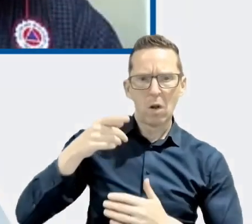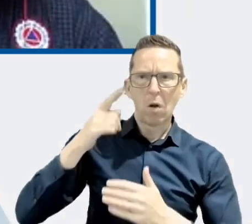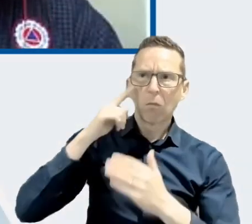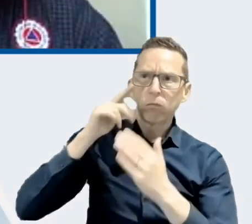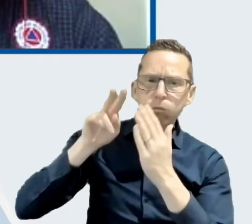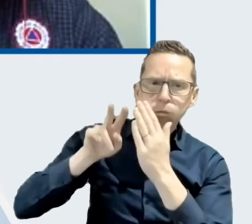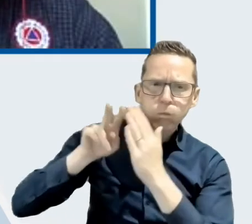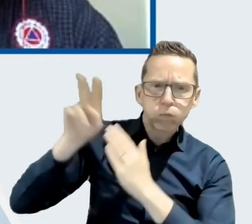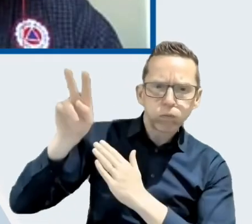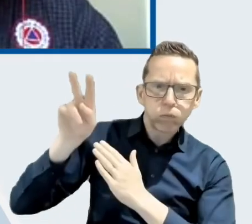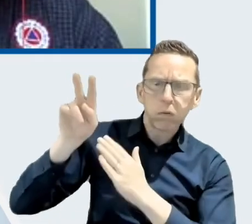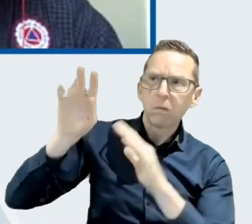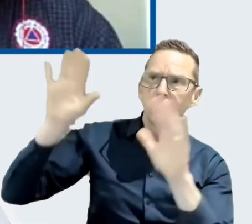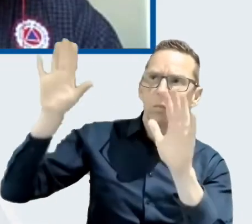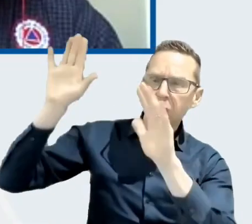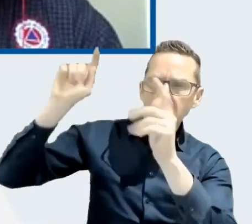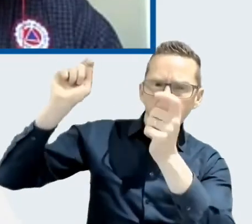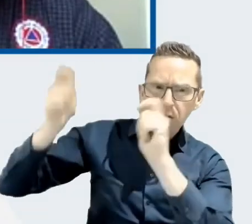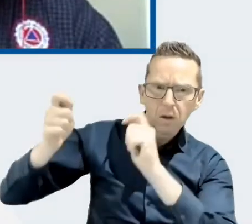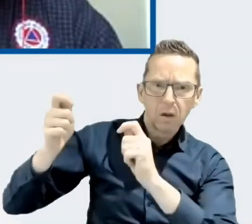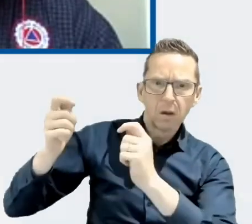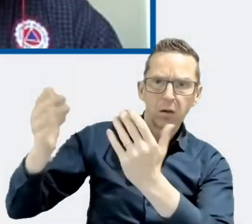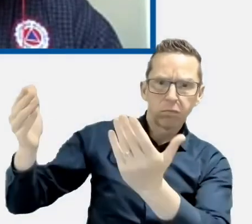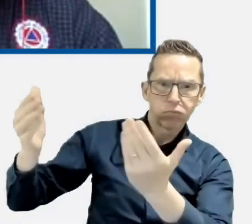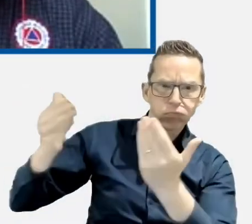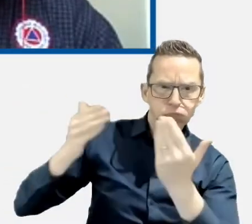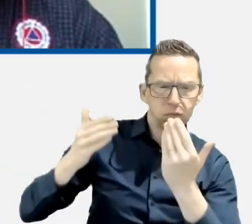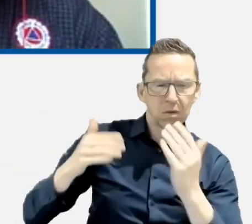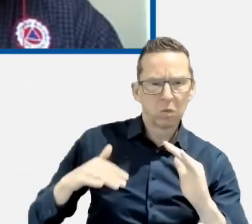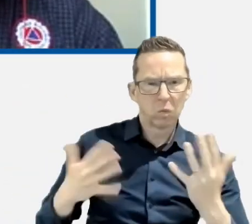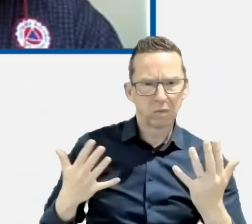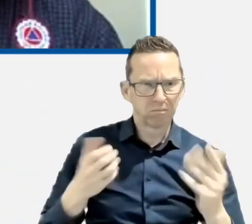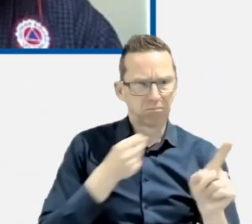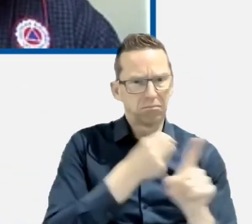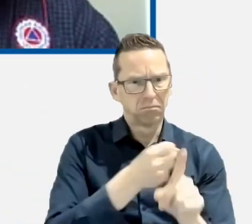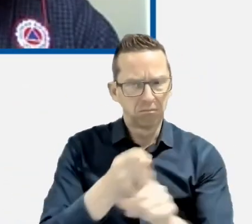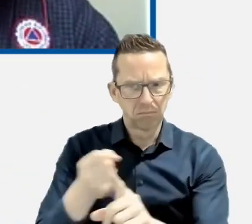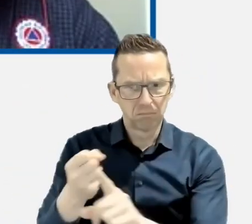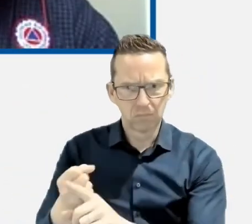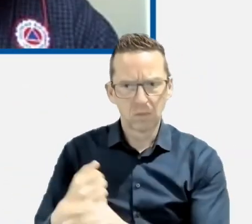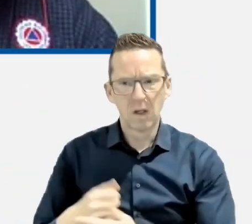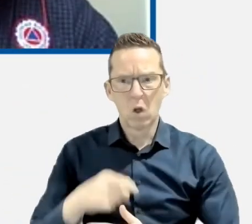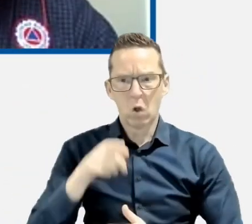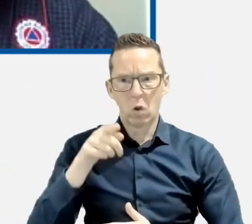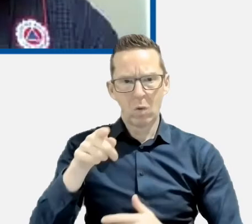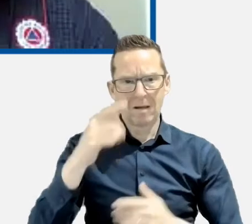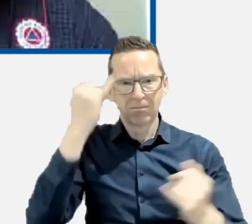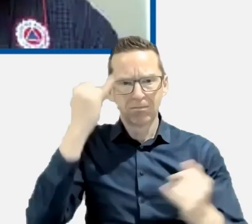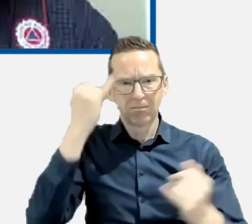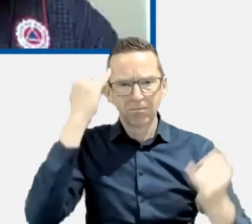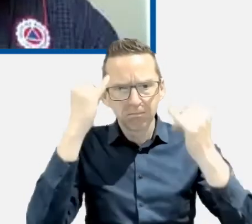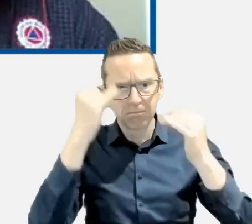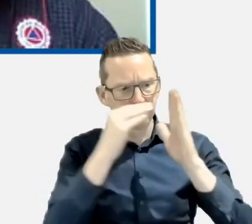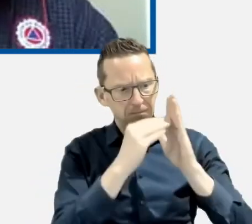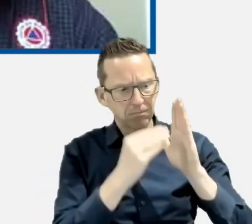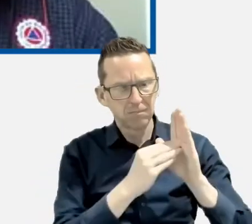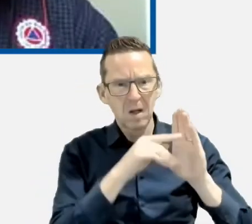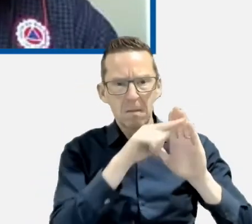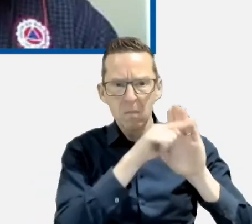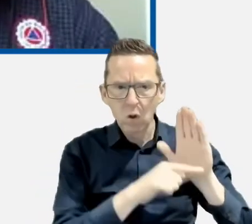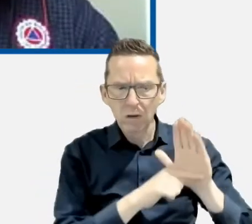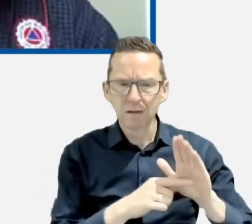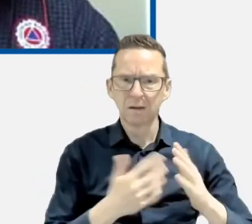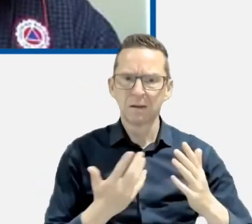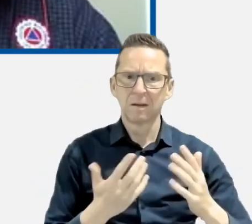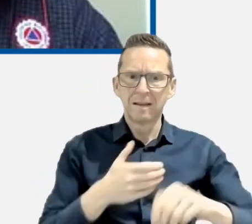stakeholders to translate science into policy and into resilient investment. So now you're talking about